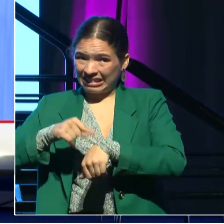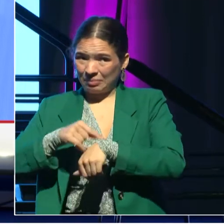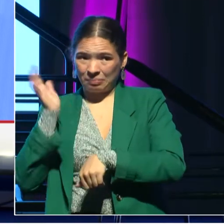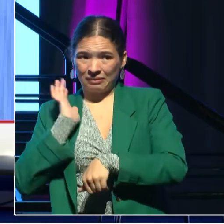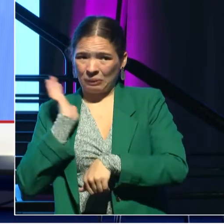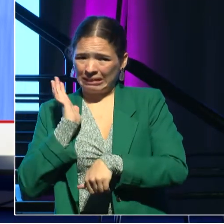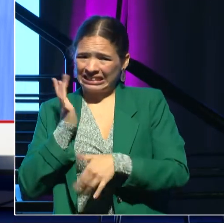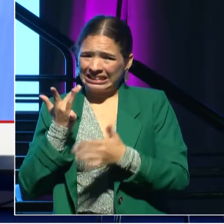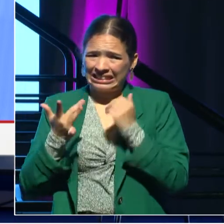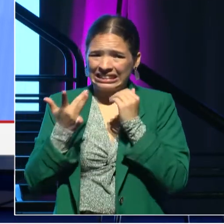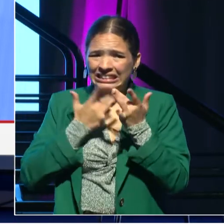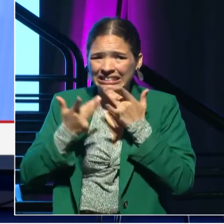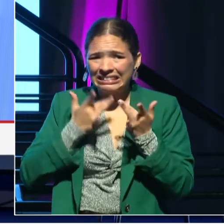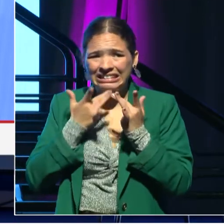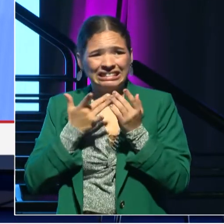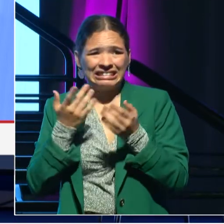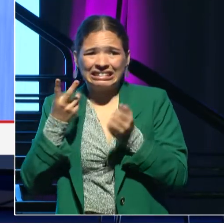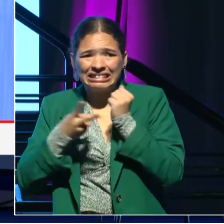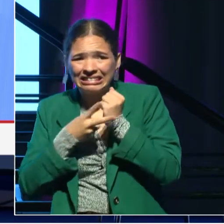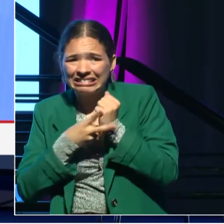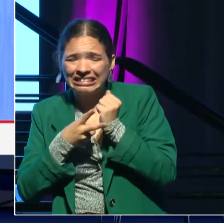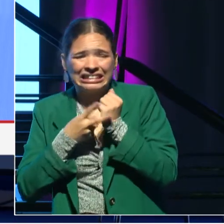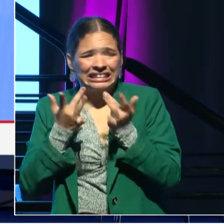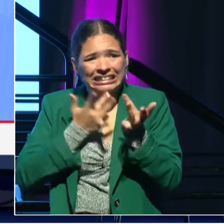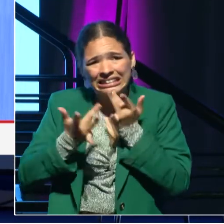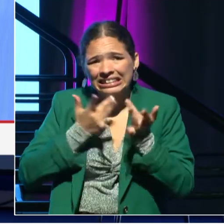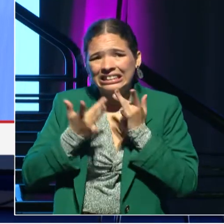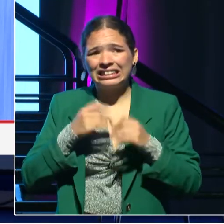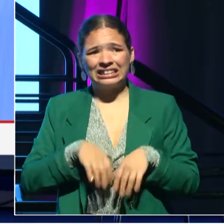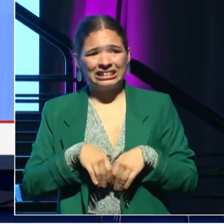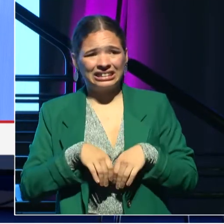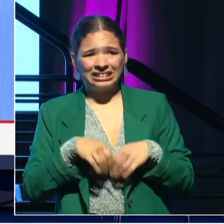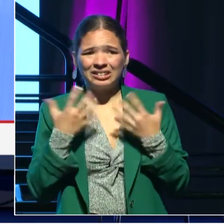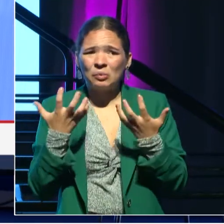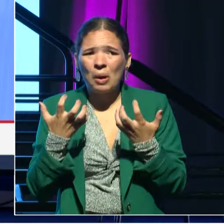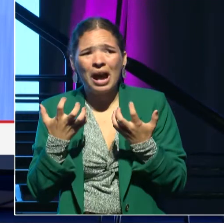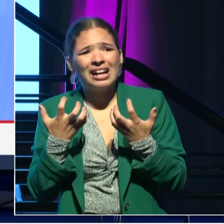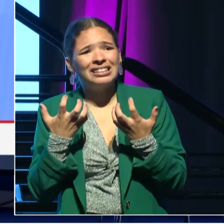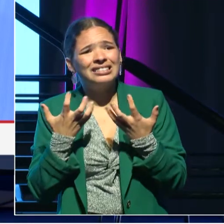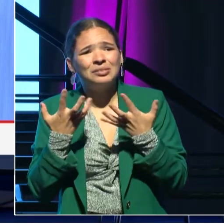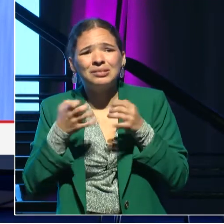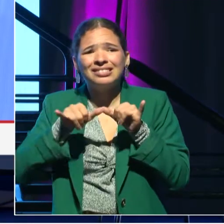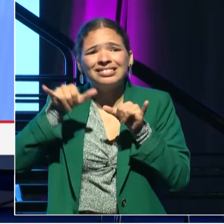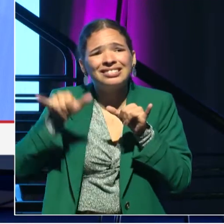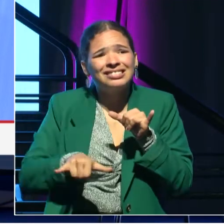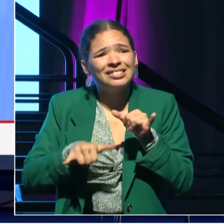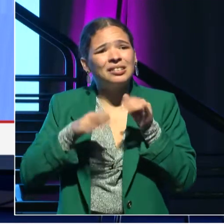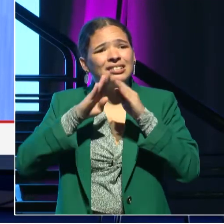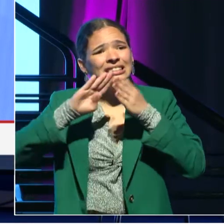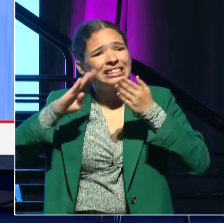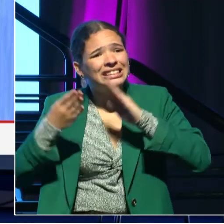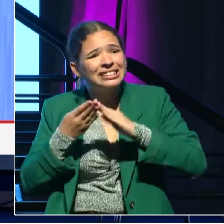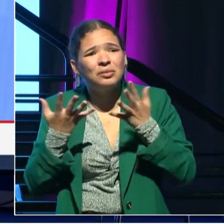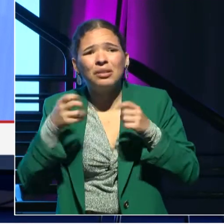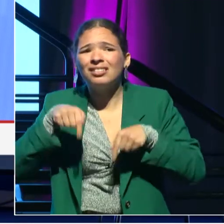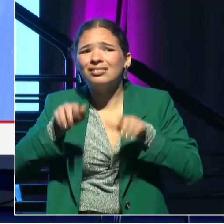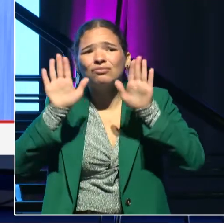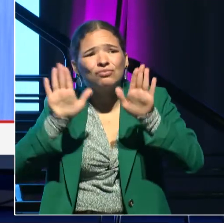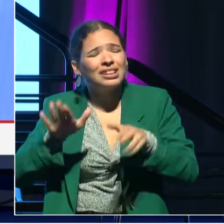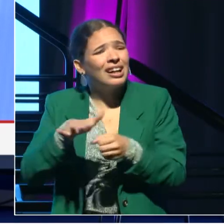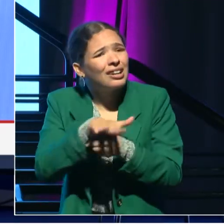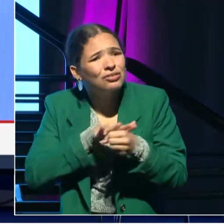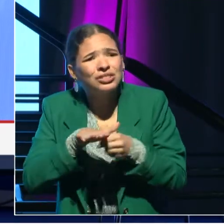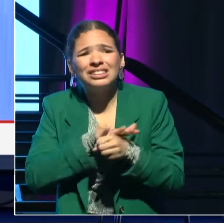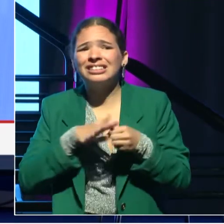But I had the yearning to be in my city, to be in a great neighborhood, and to